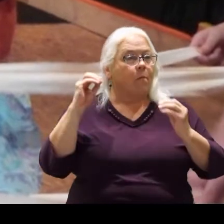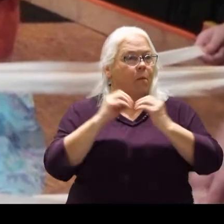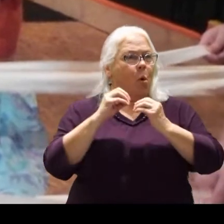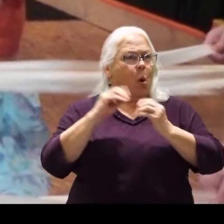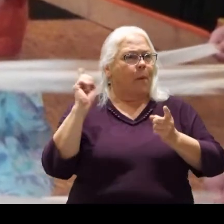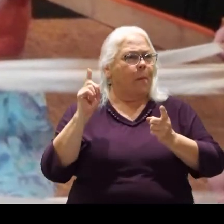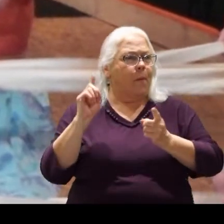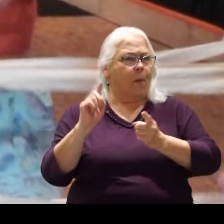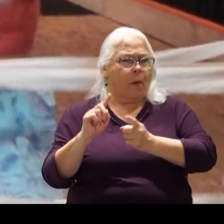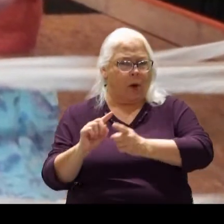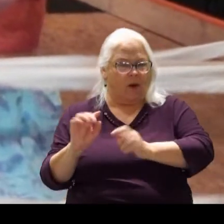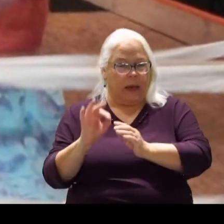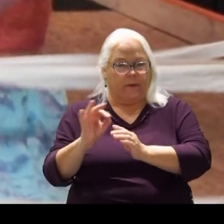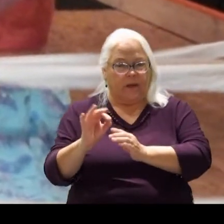materials.